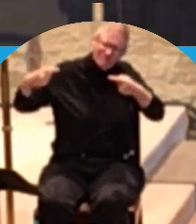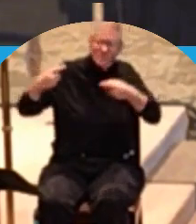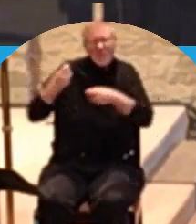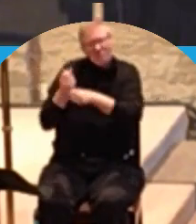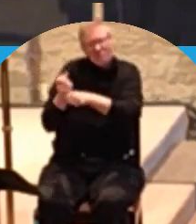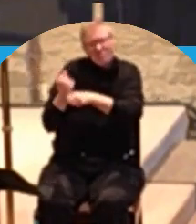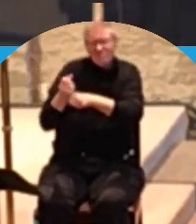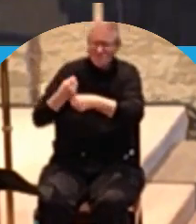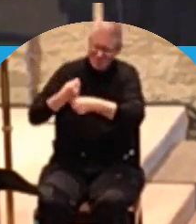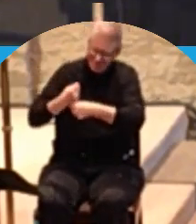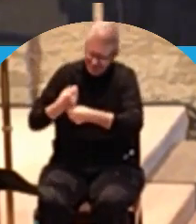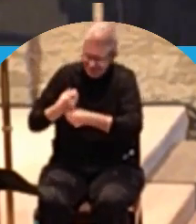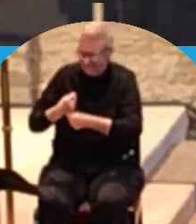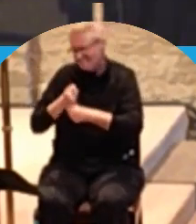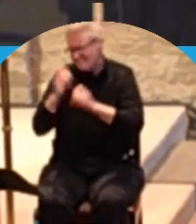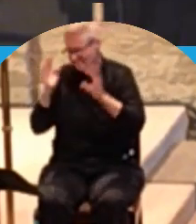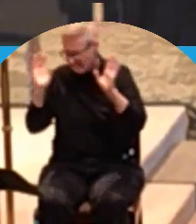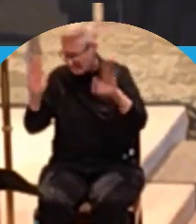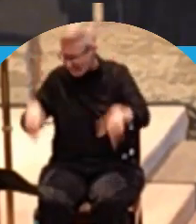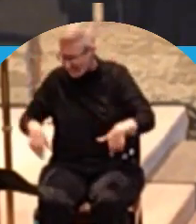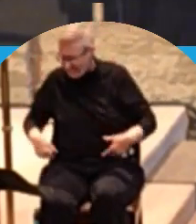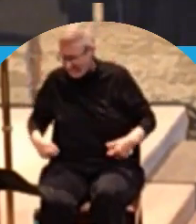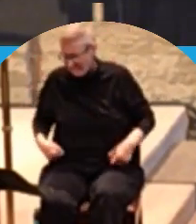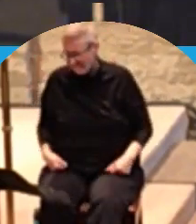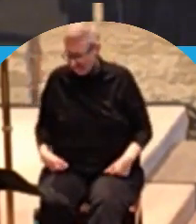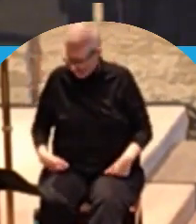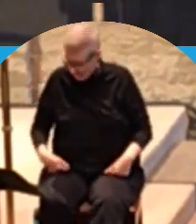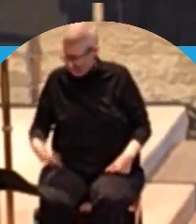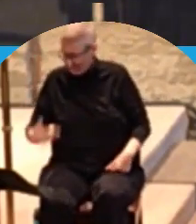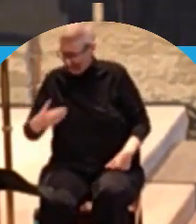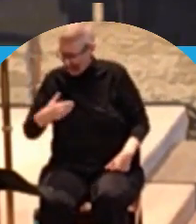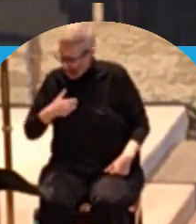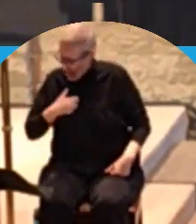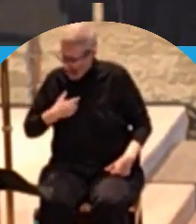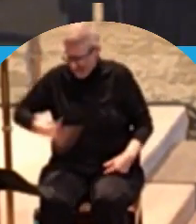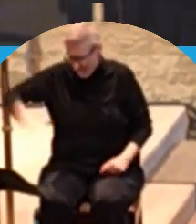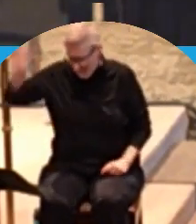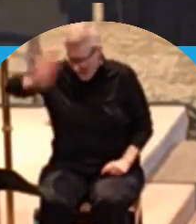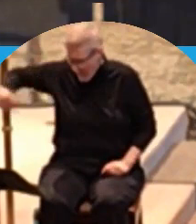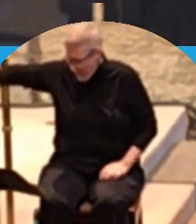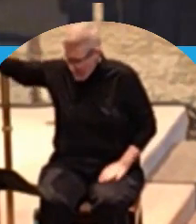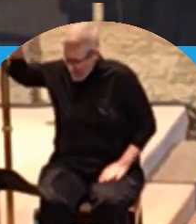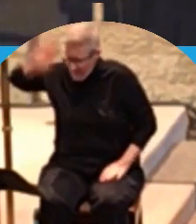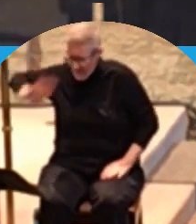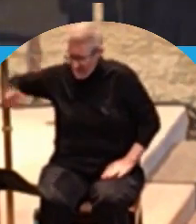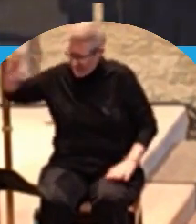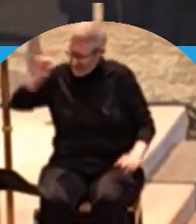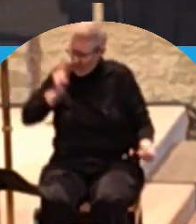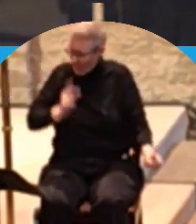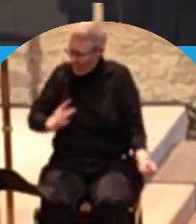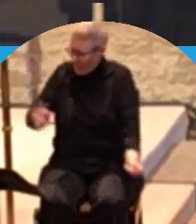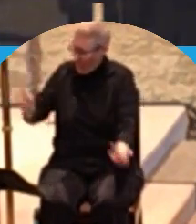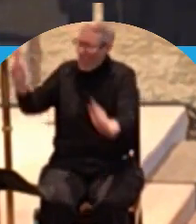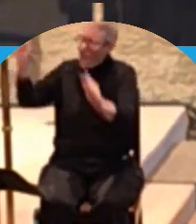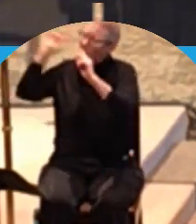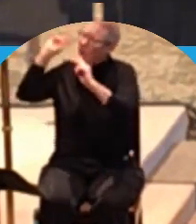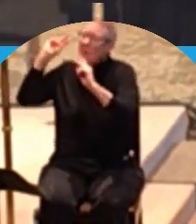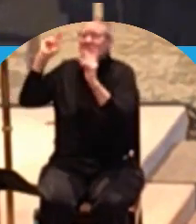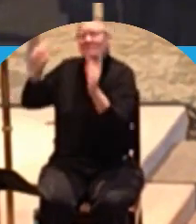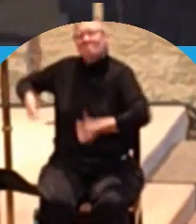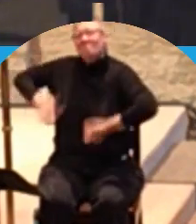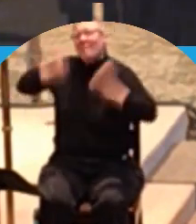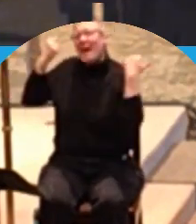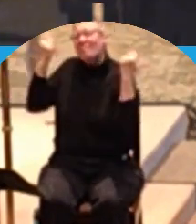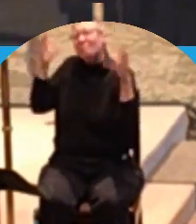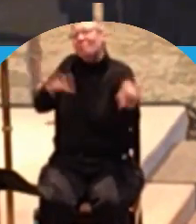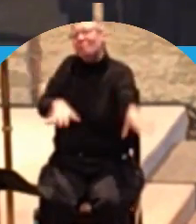spoken, there was nothing to rise above. Come on, Dave, here we go. Go